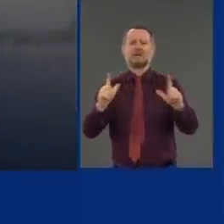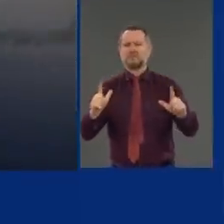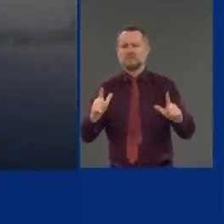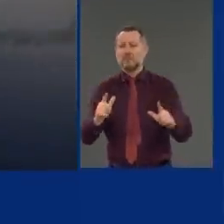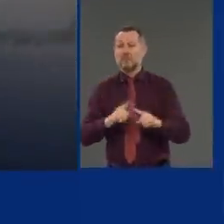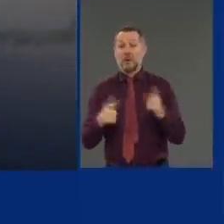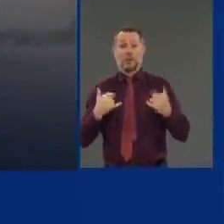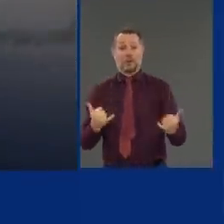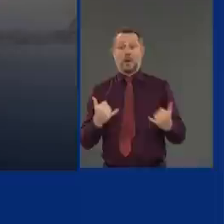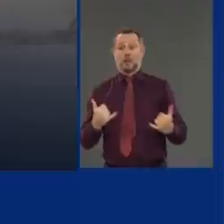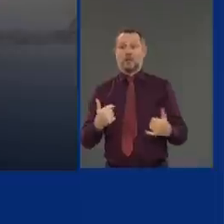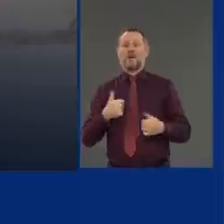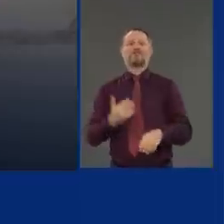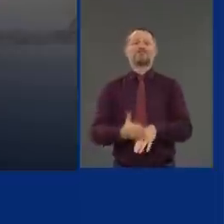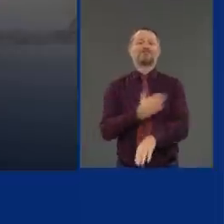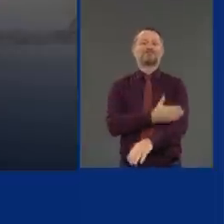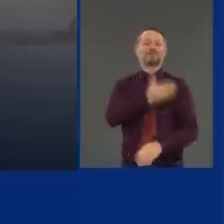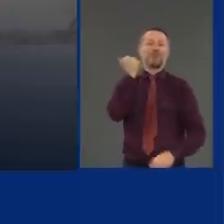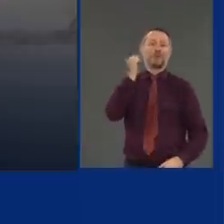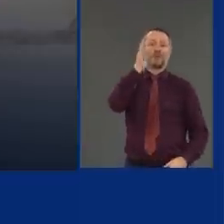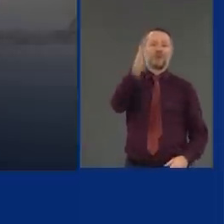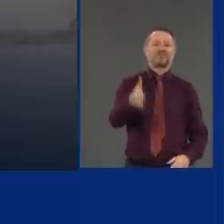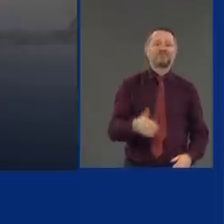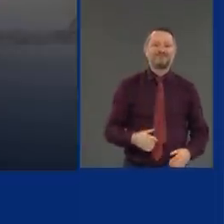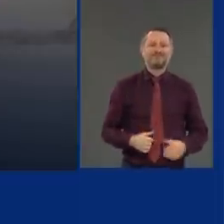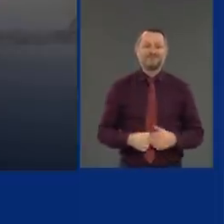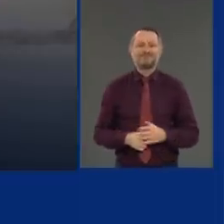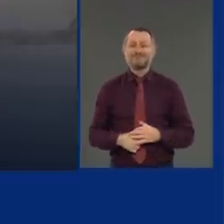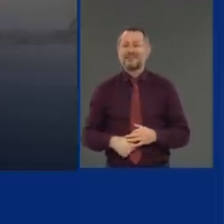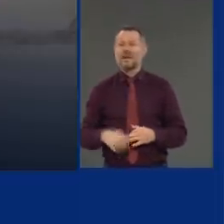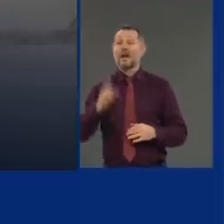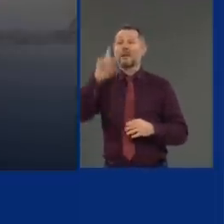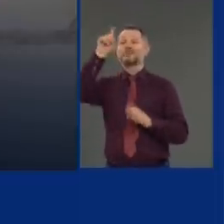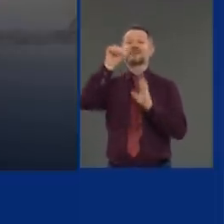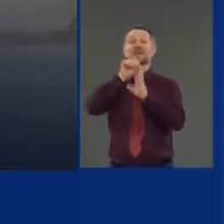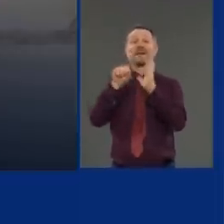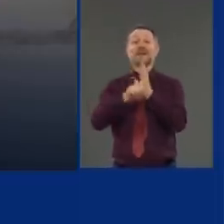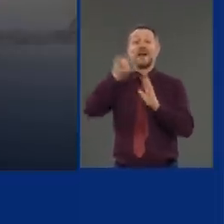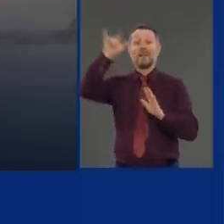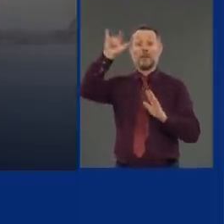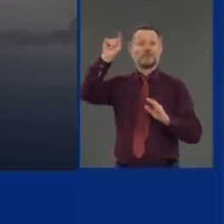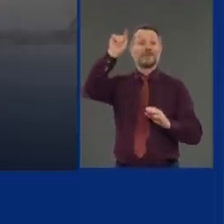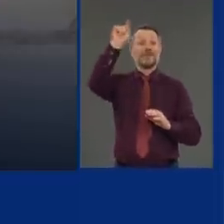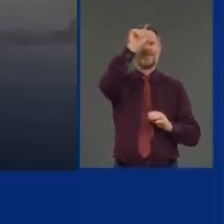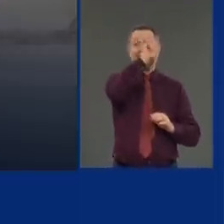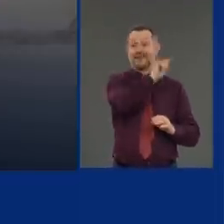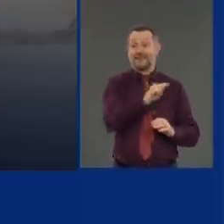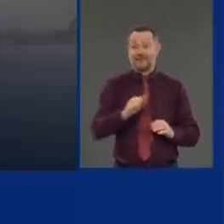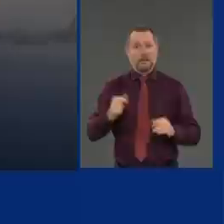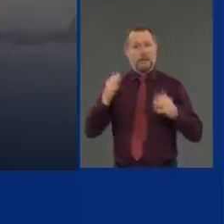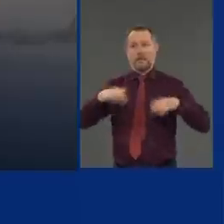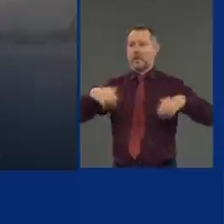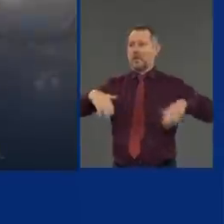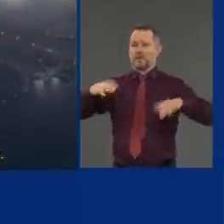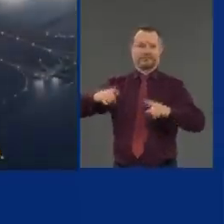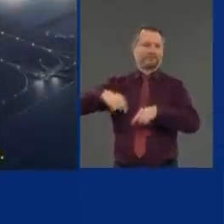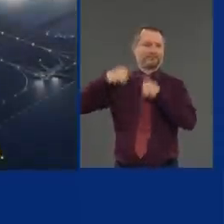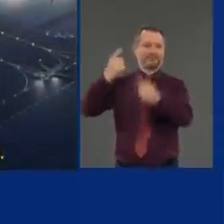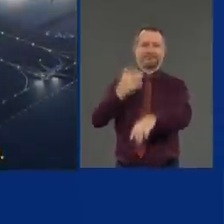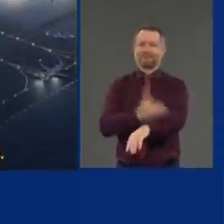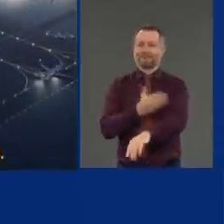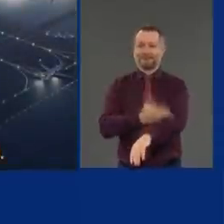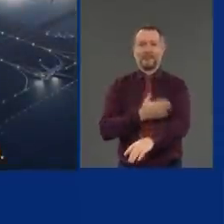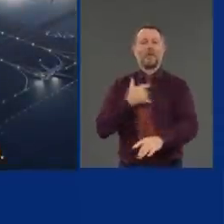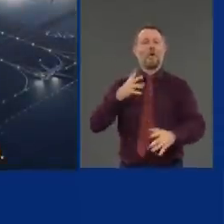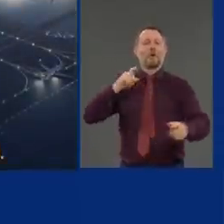reopen. Upstate airports, which many of them haven't been redone in decades, now is the time to